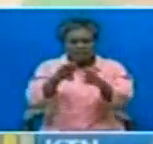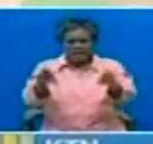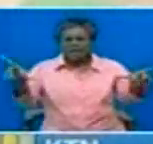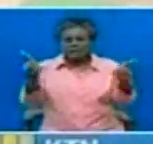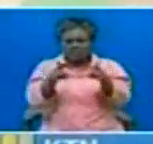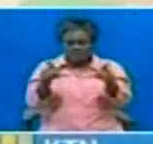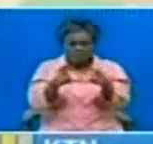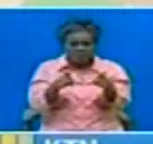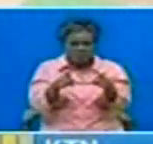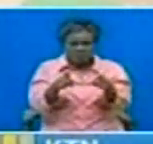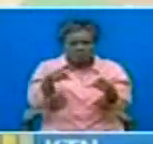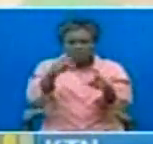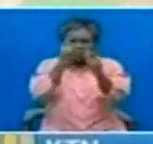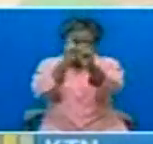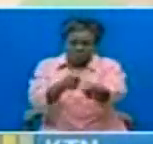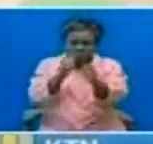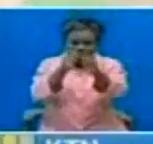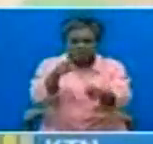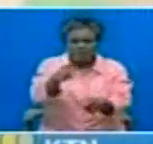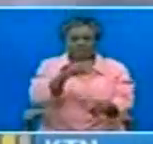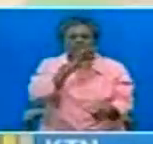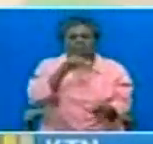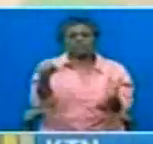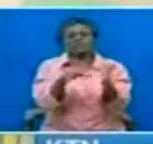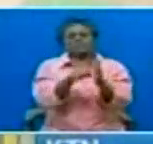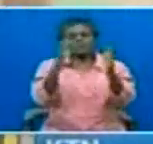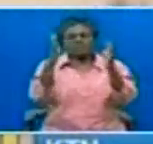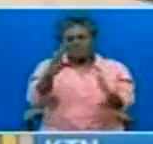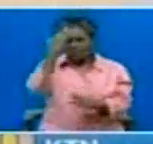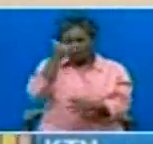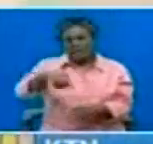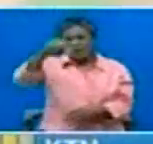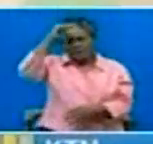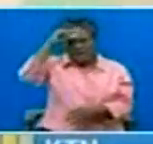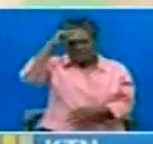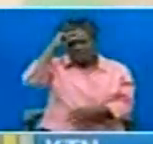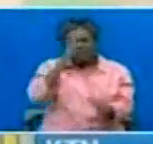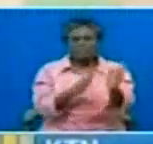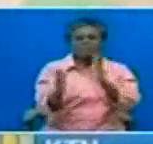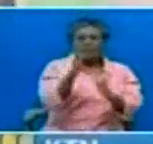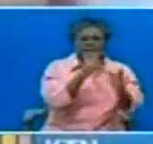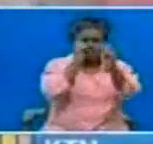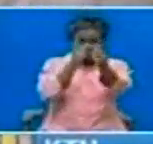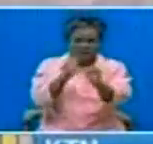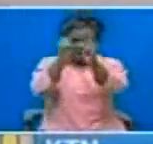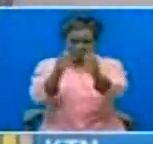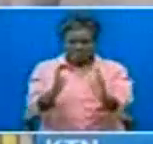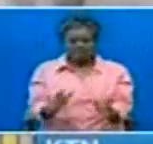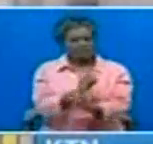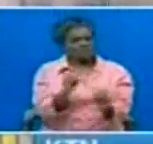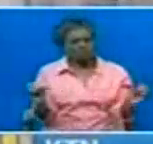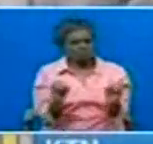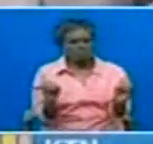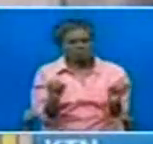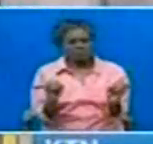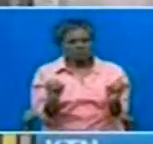huu kwa ukulima inakuwa na shida. Kwa sababu serikali haipangi mkulima mpango yake